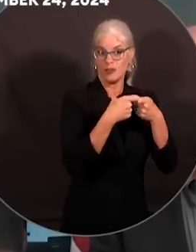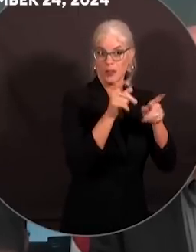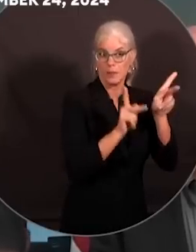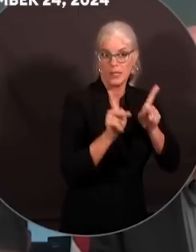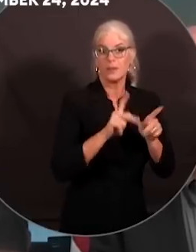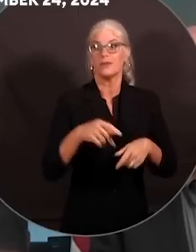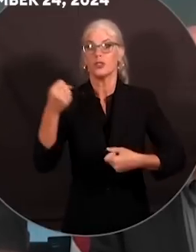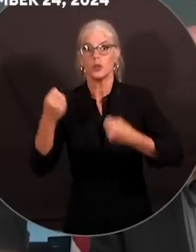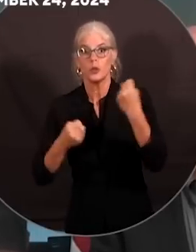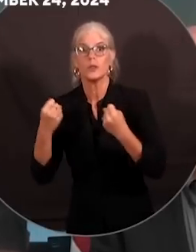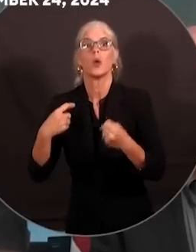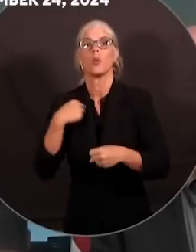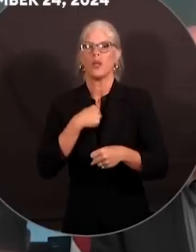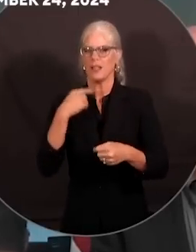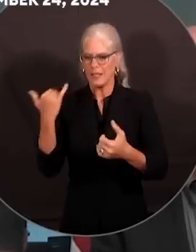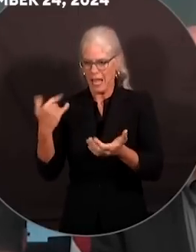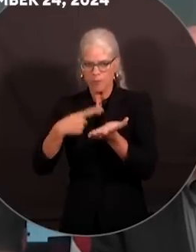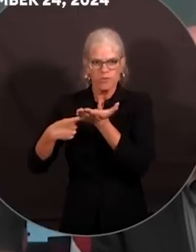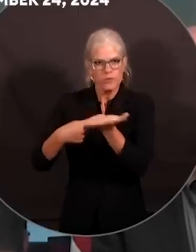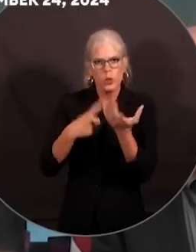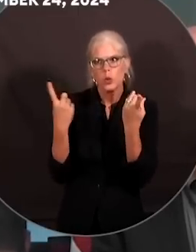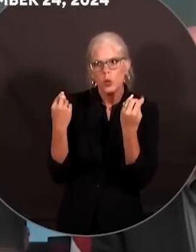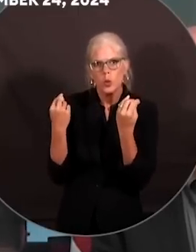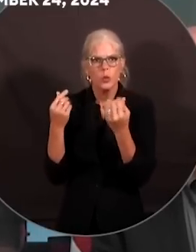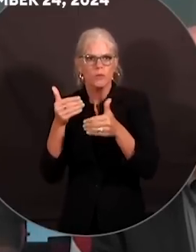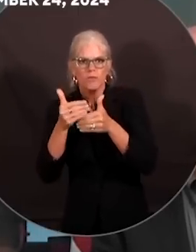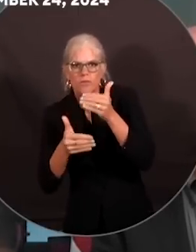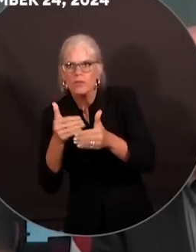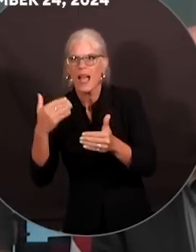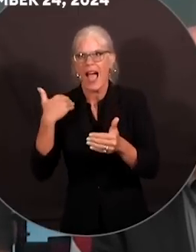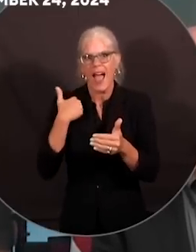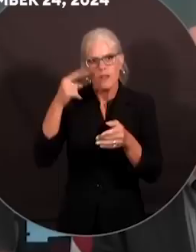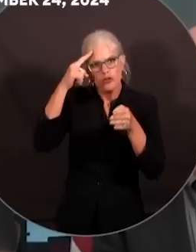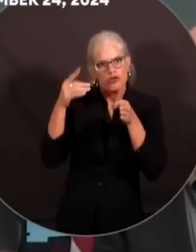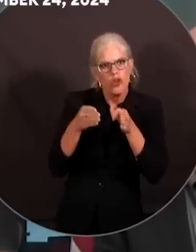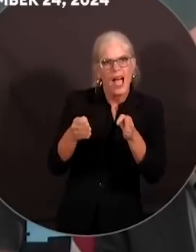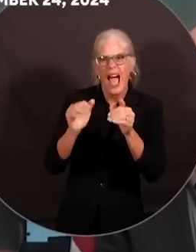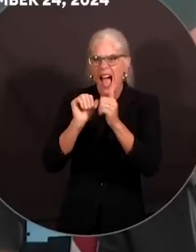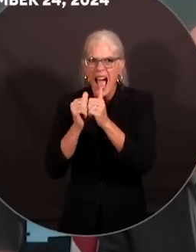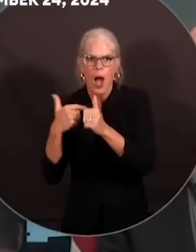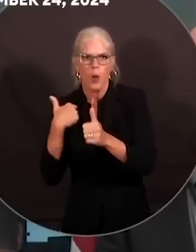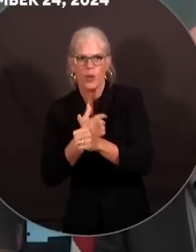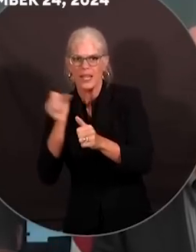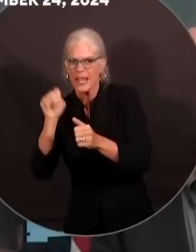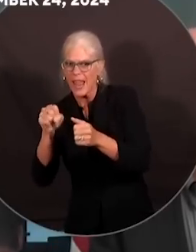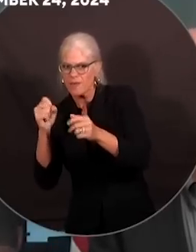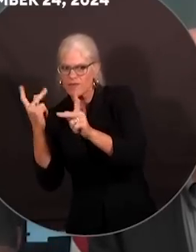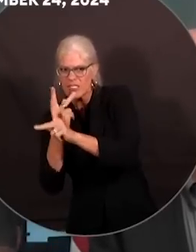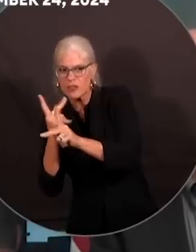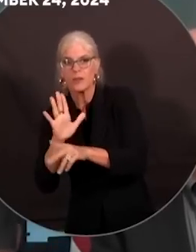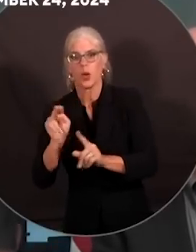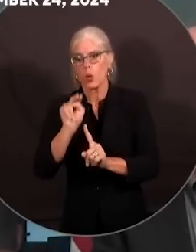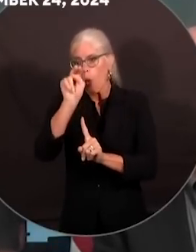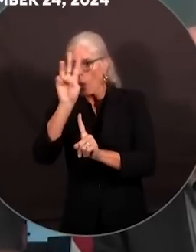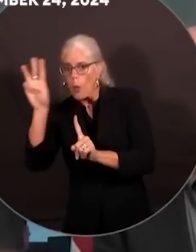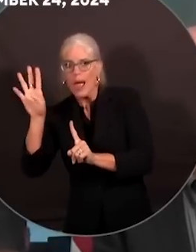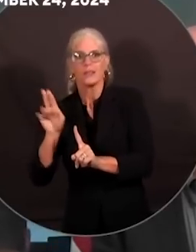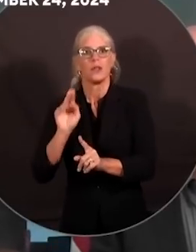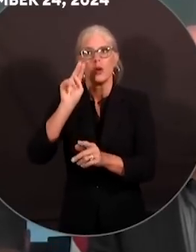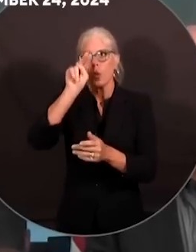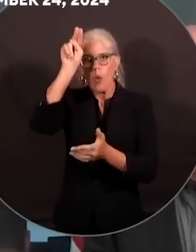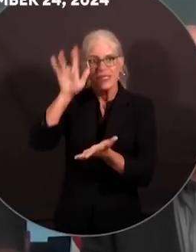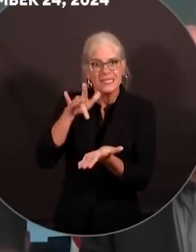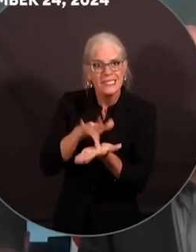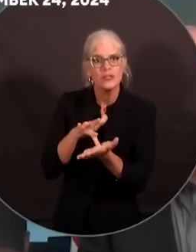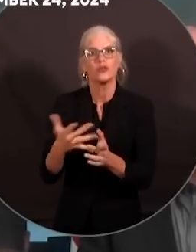logistical staging areas in strategic locations across northwest, north central, and northeast Florida. So I think right now Kevin